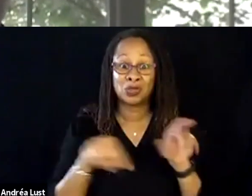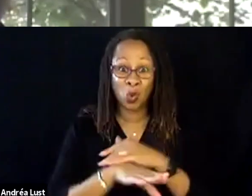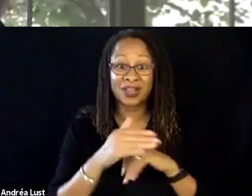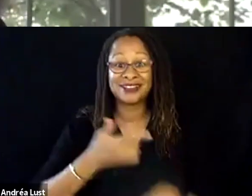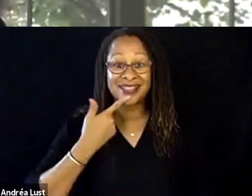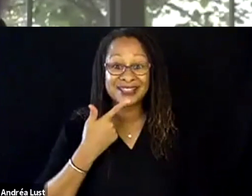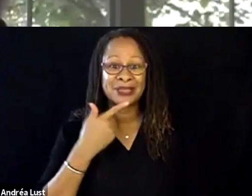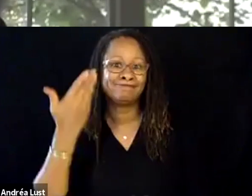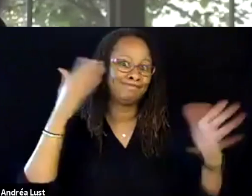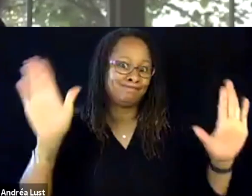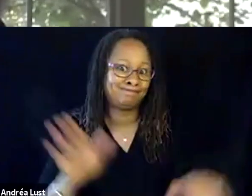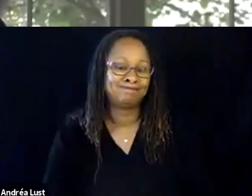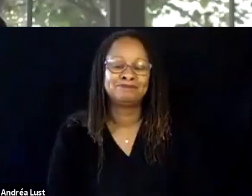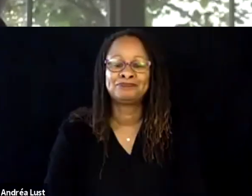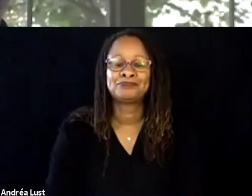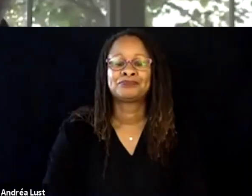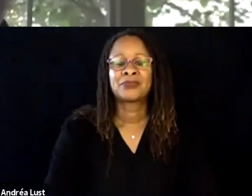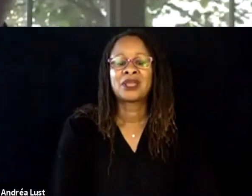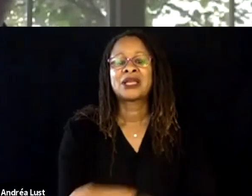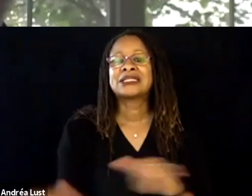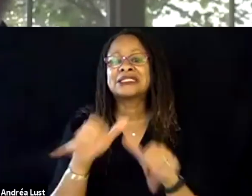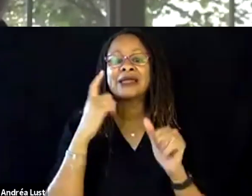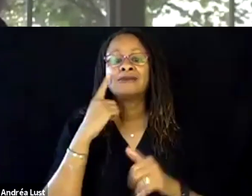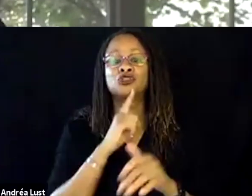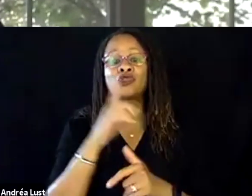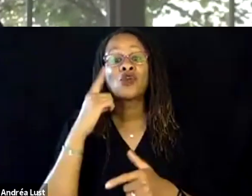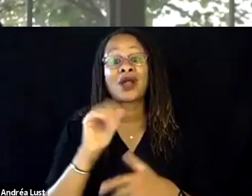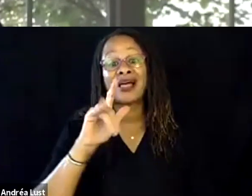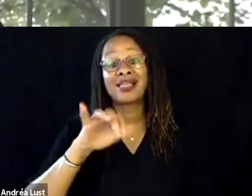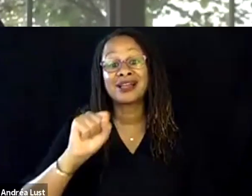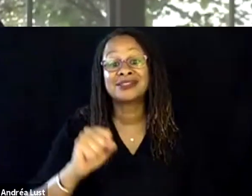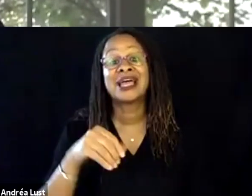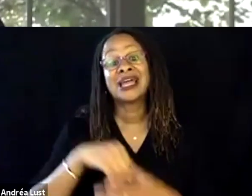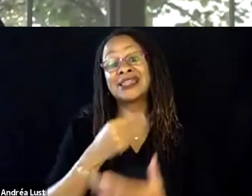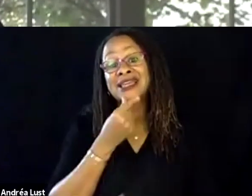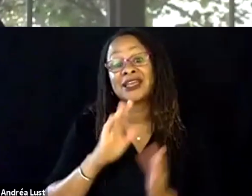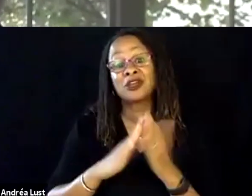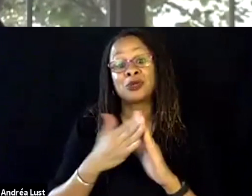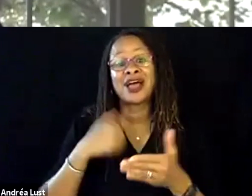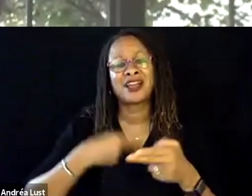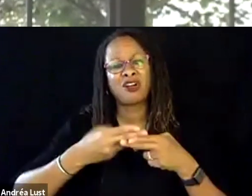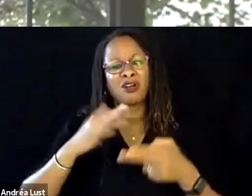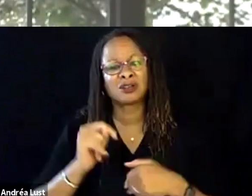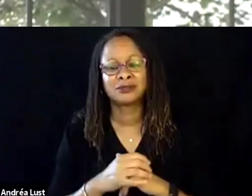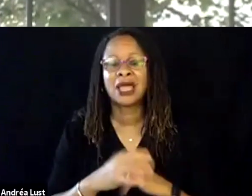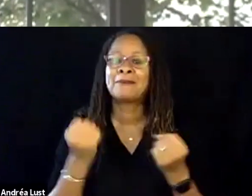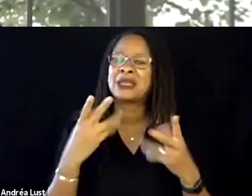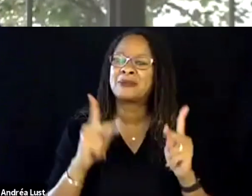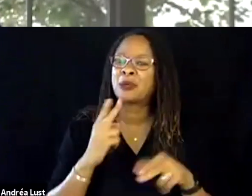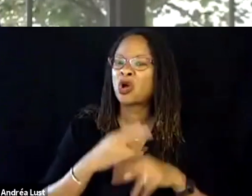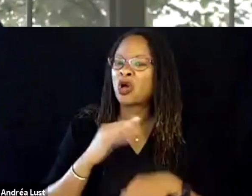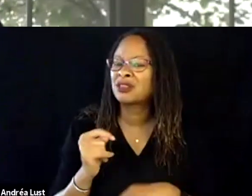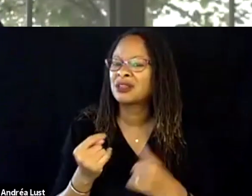know that. So the same thing is true for allies. And in the gay community, we have a thing that I call a lot of people call